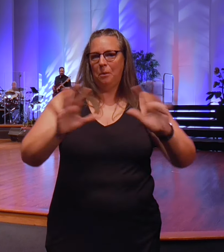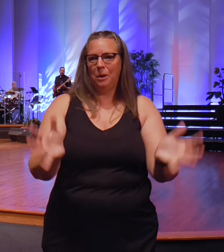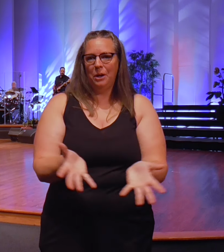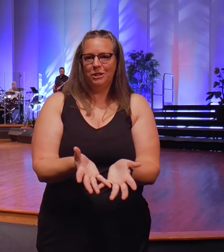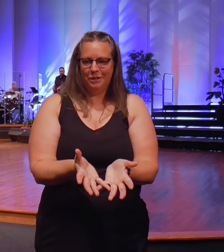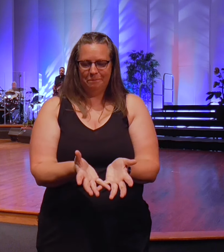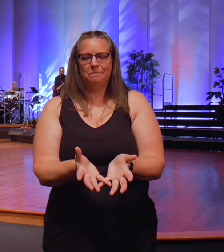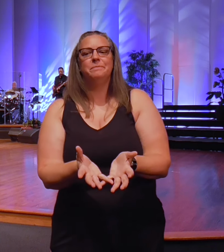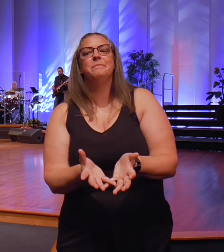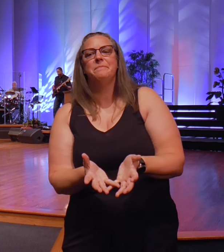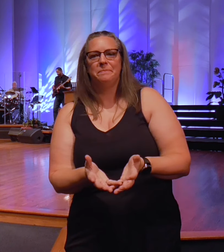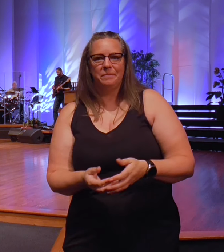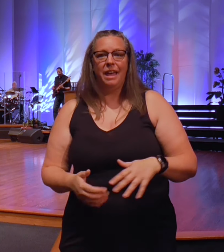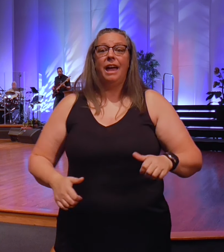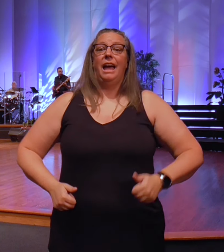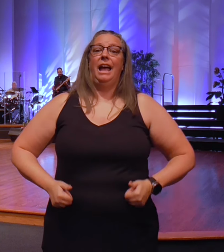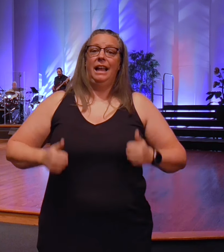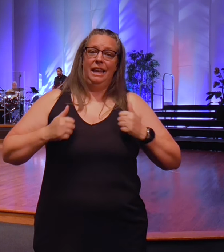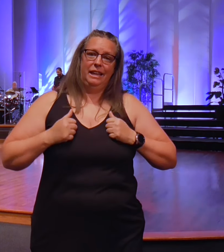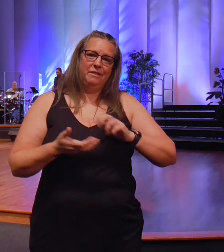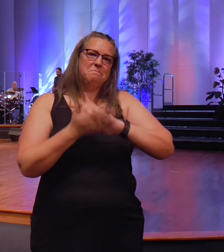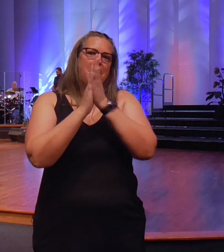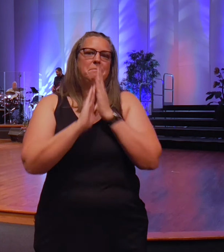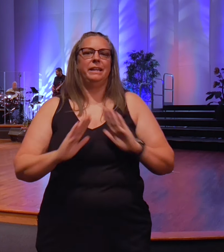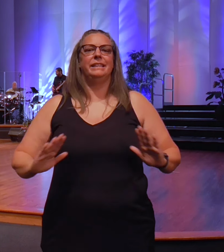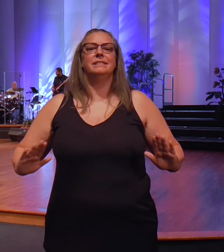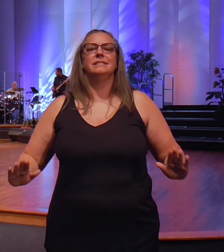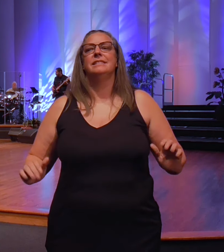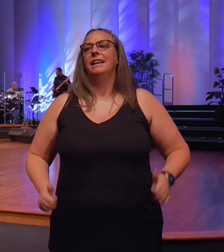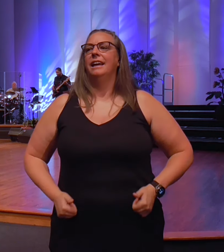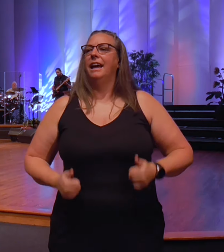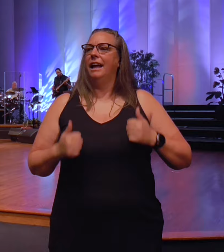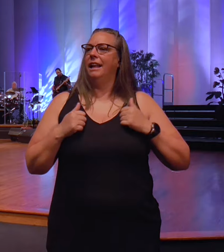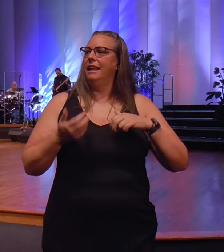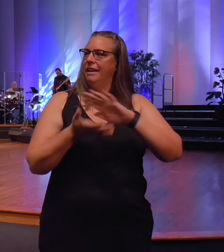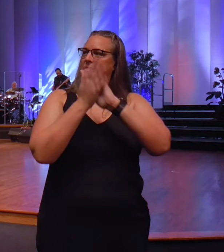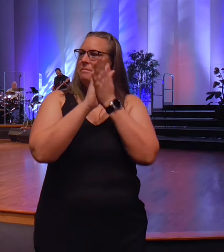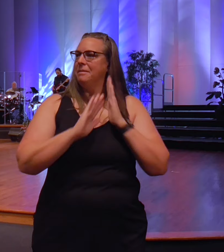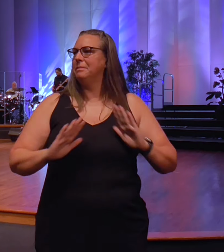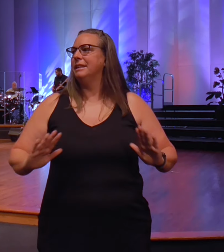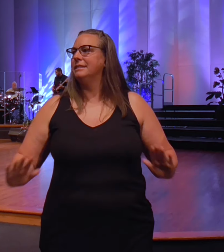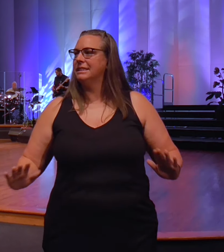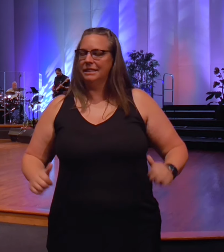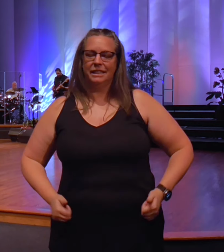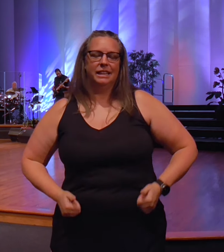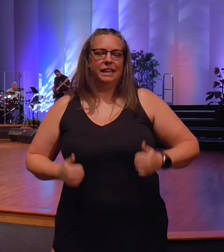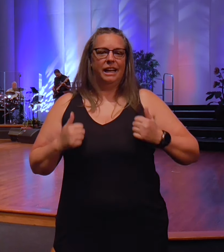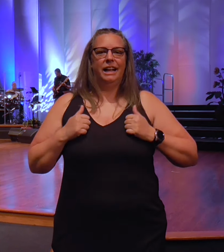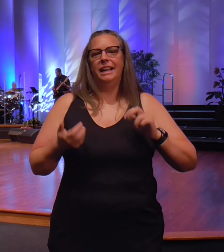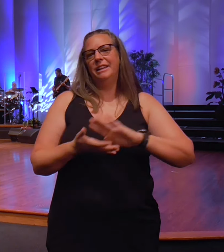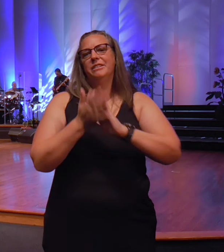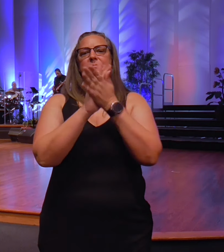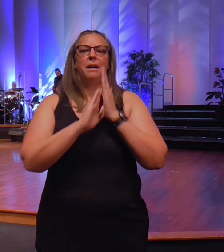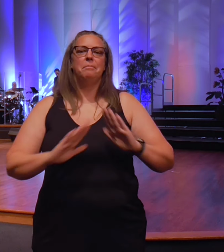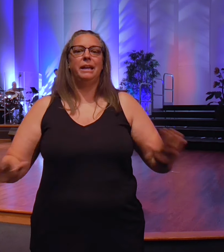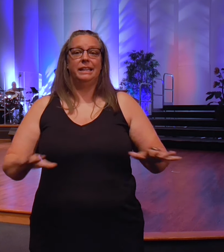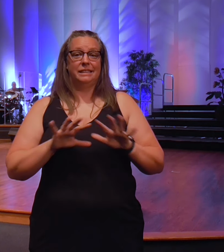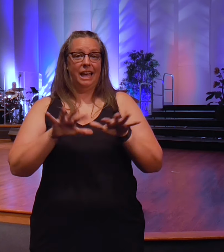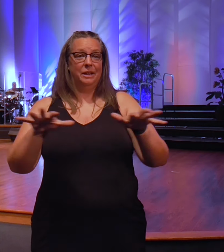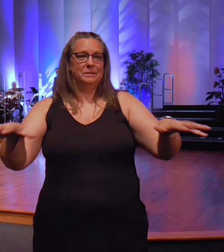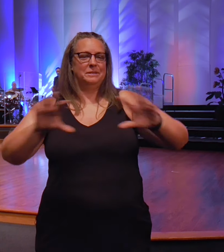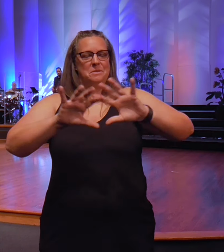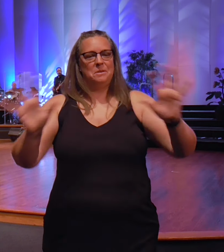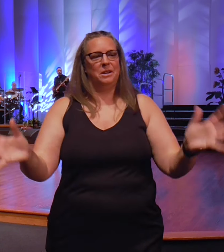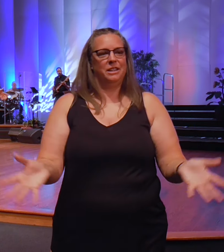the world. Oh yeah. I live my peace. I live my peace. I live my